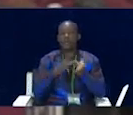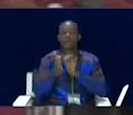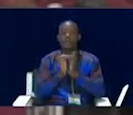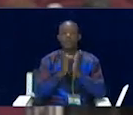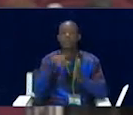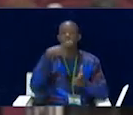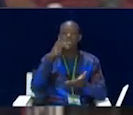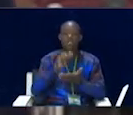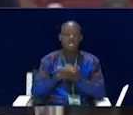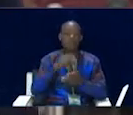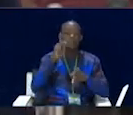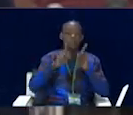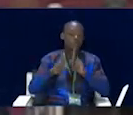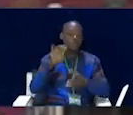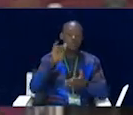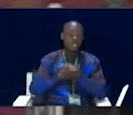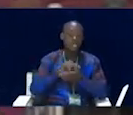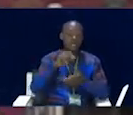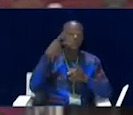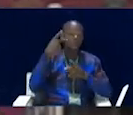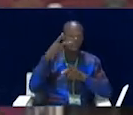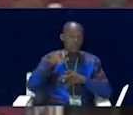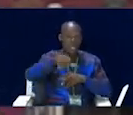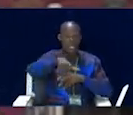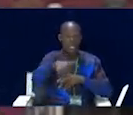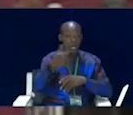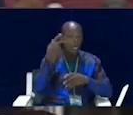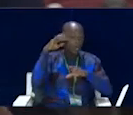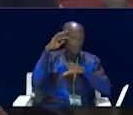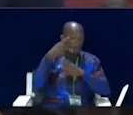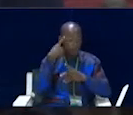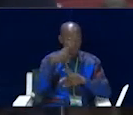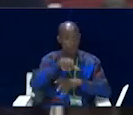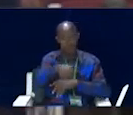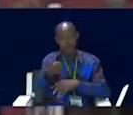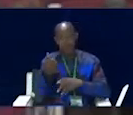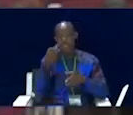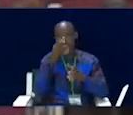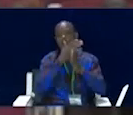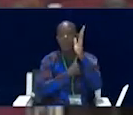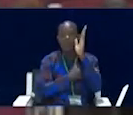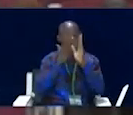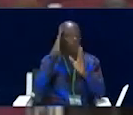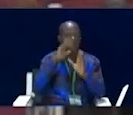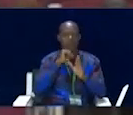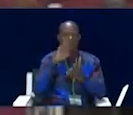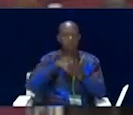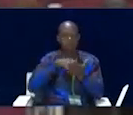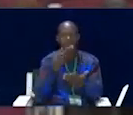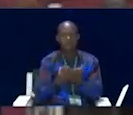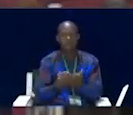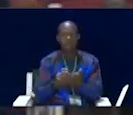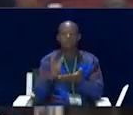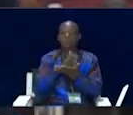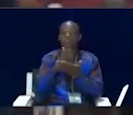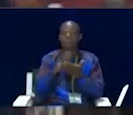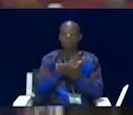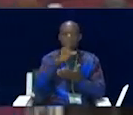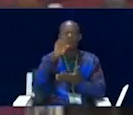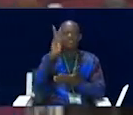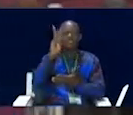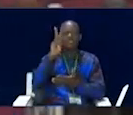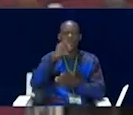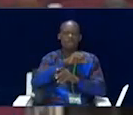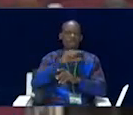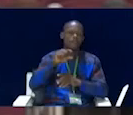gods will be plenty. Praise the Lord. Psalm 16 verse 4. Psalm 16 verse 4.